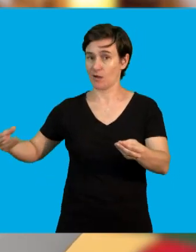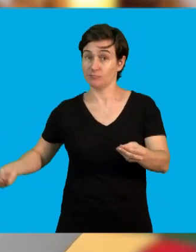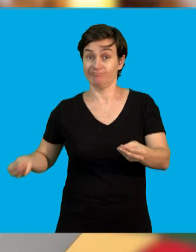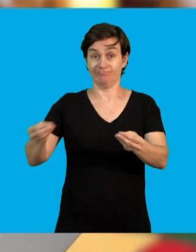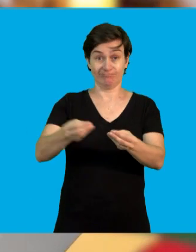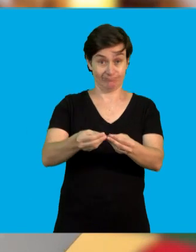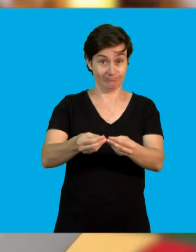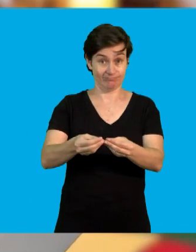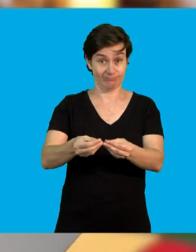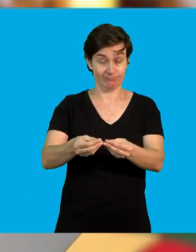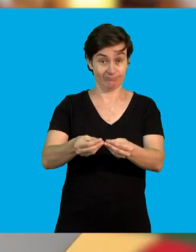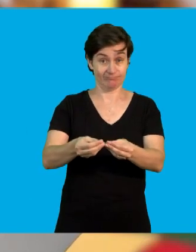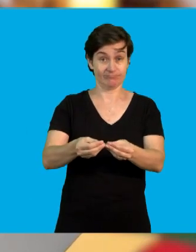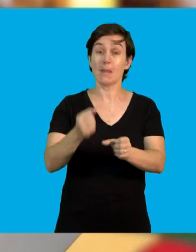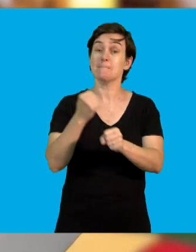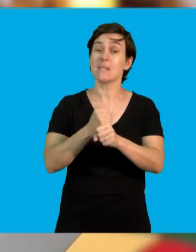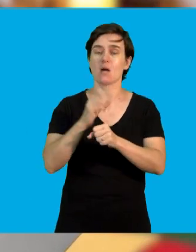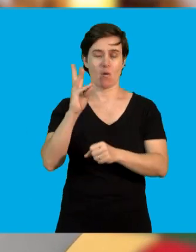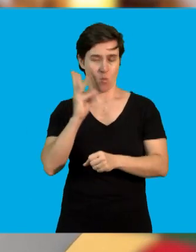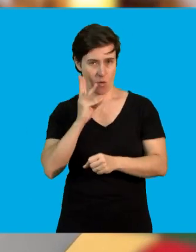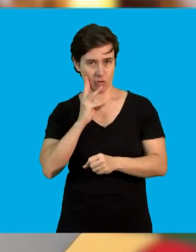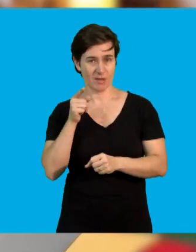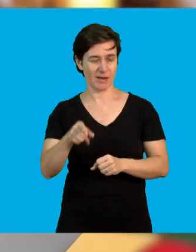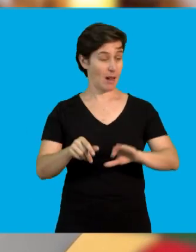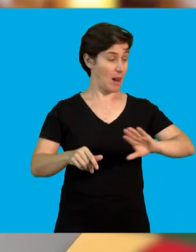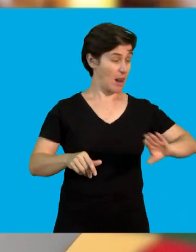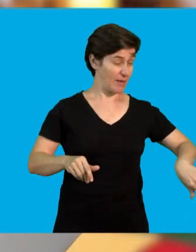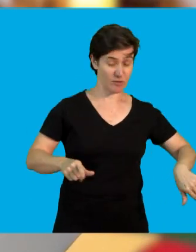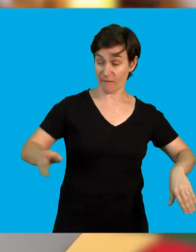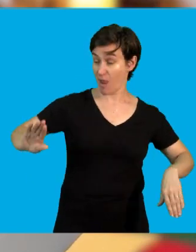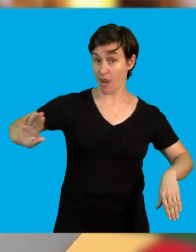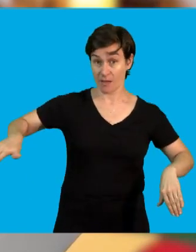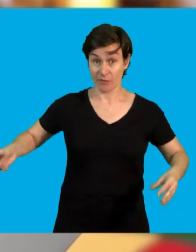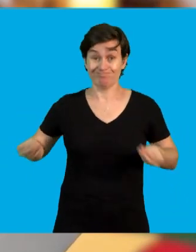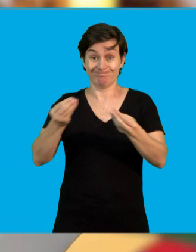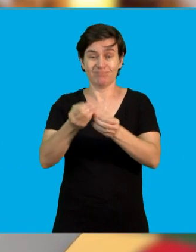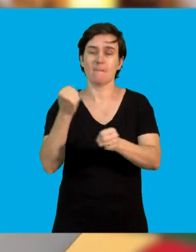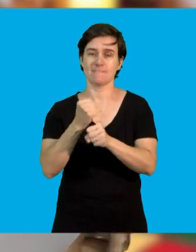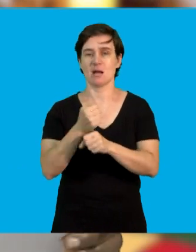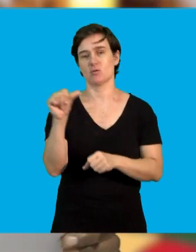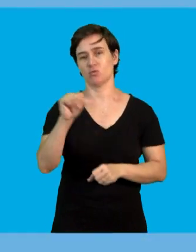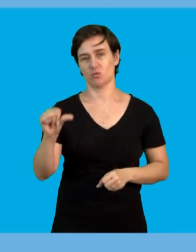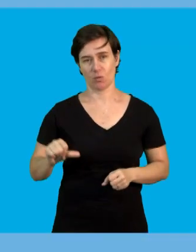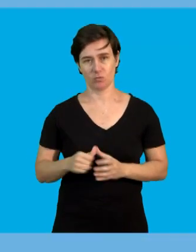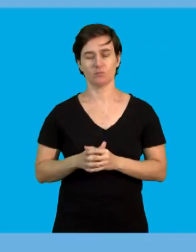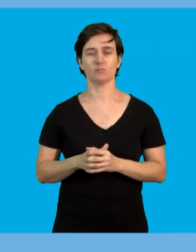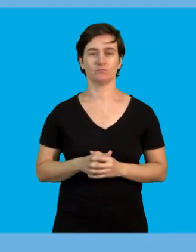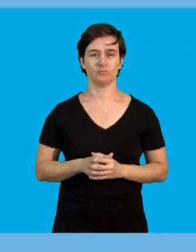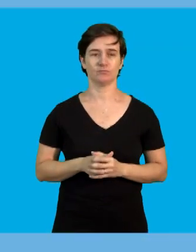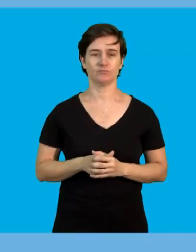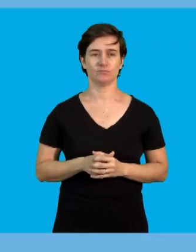OH from the metal hydroxide reacting together forms the water, and the remainder gives us the salt. Then